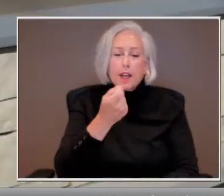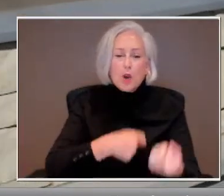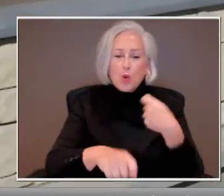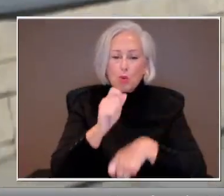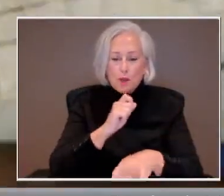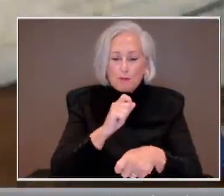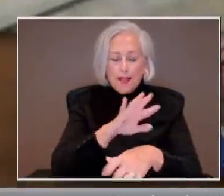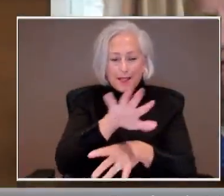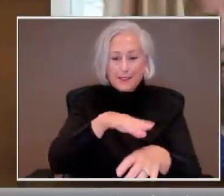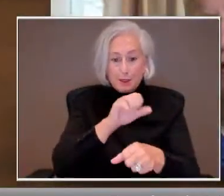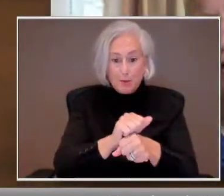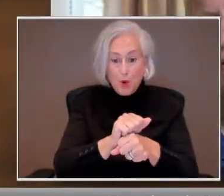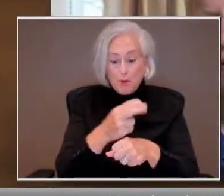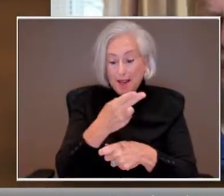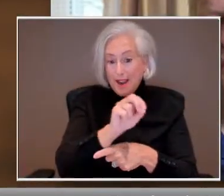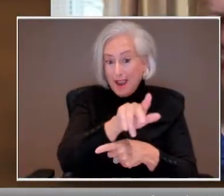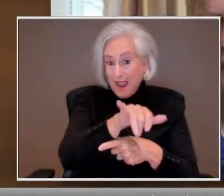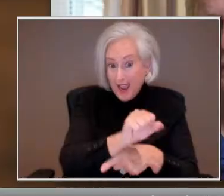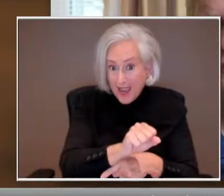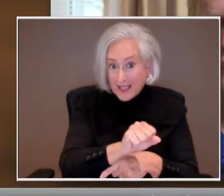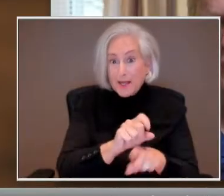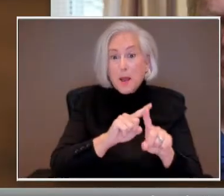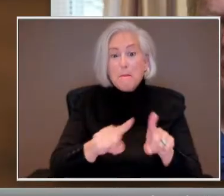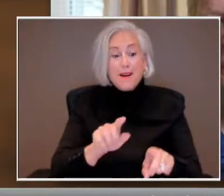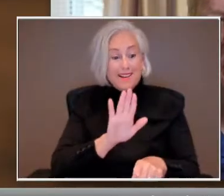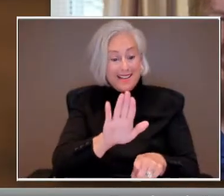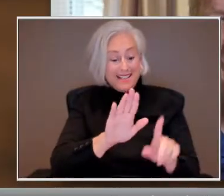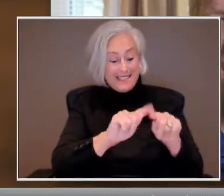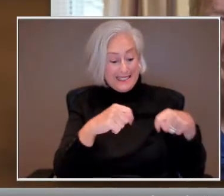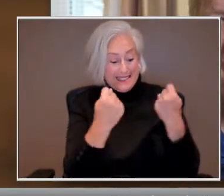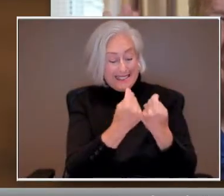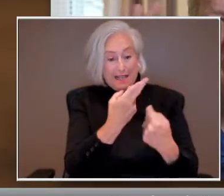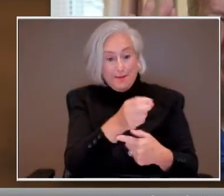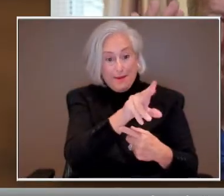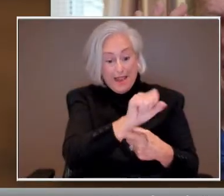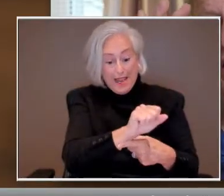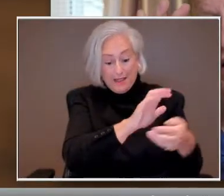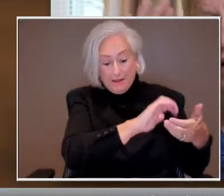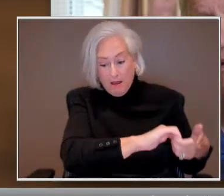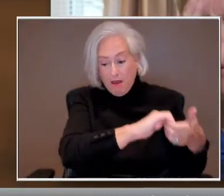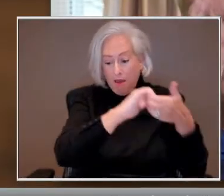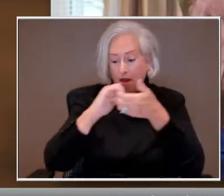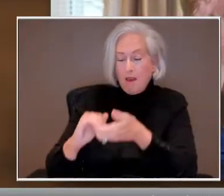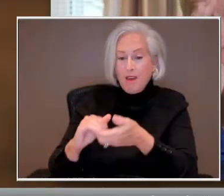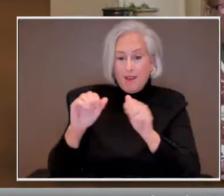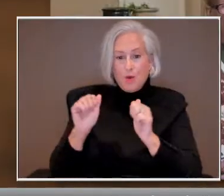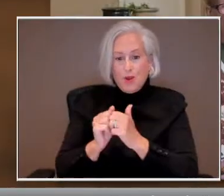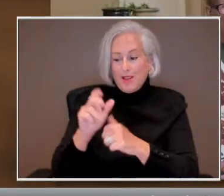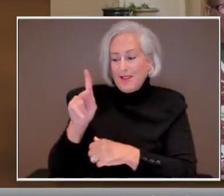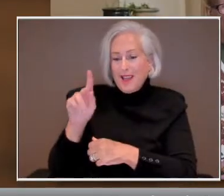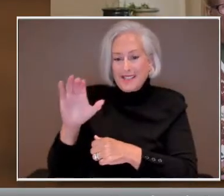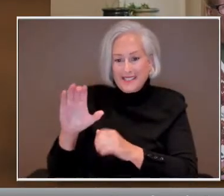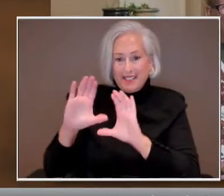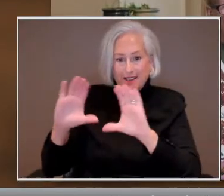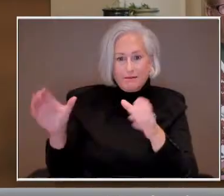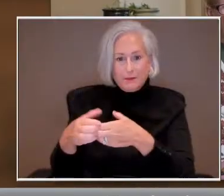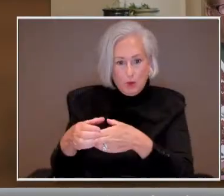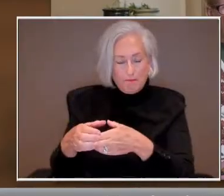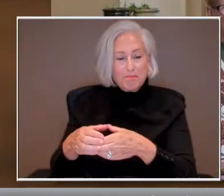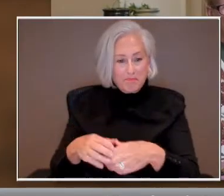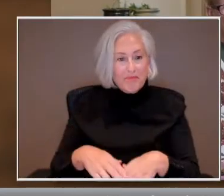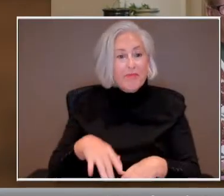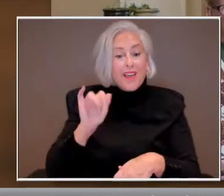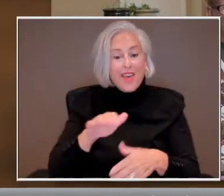his care team in Hays to collaborate with other experts at the health system in Kansas City. That collaboration was